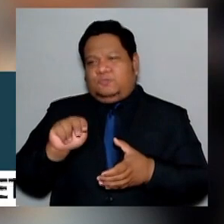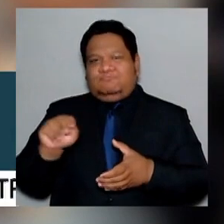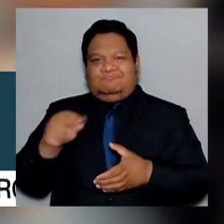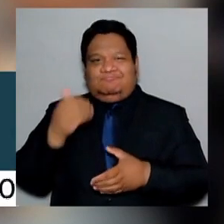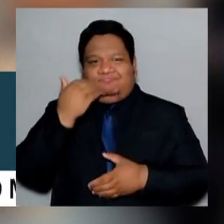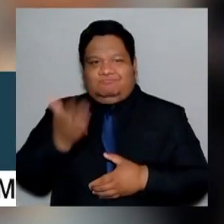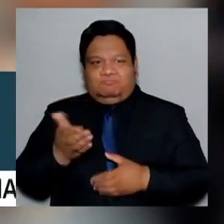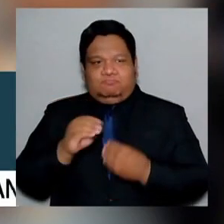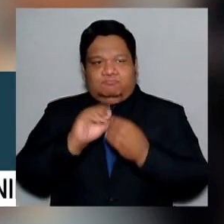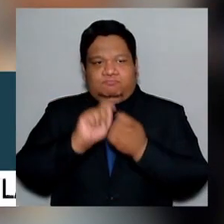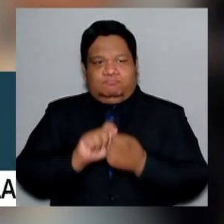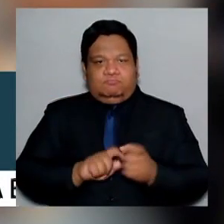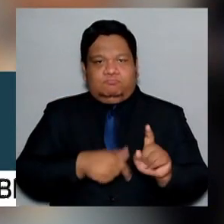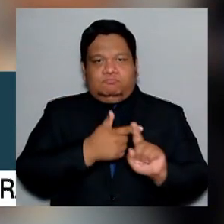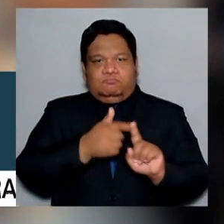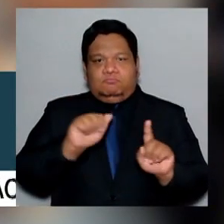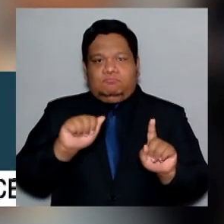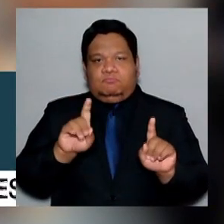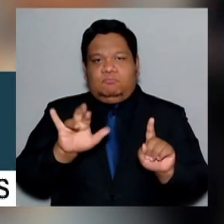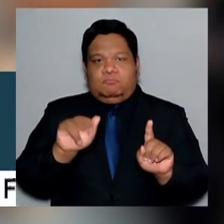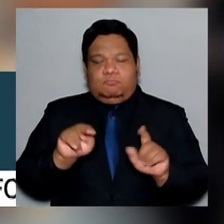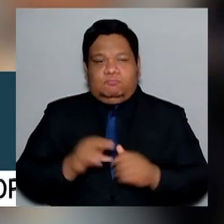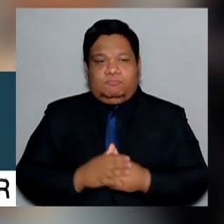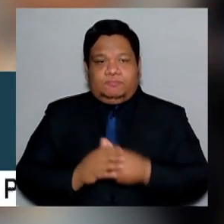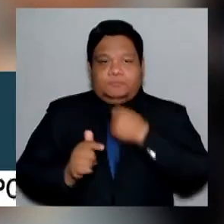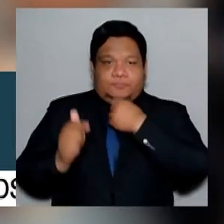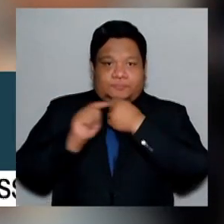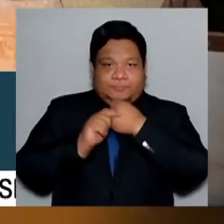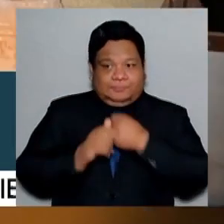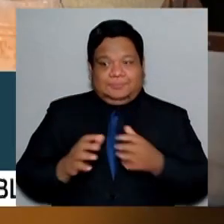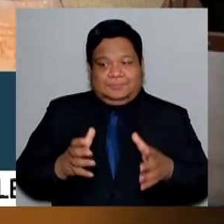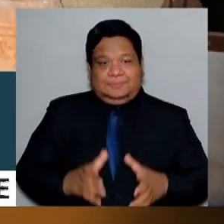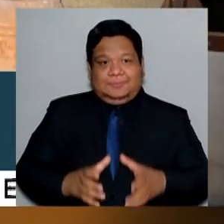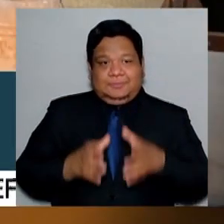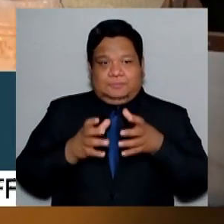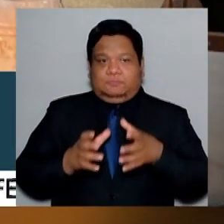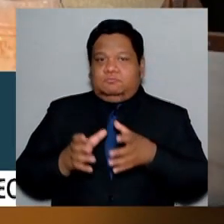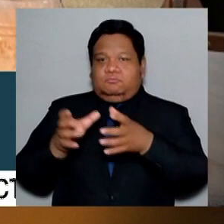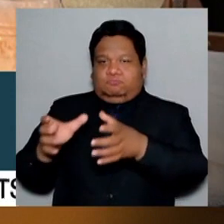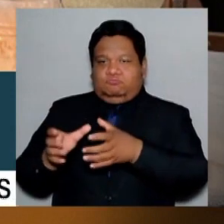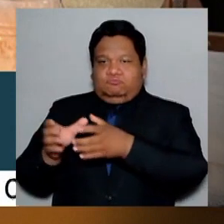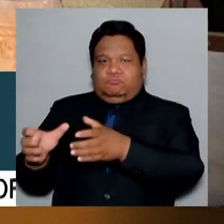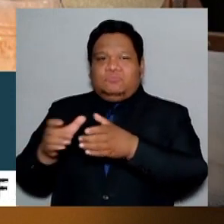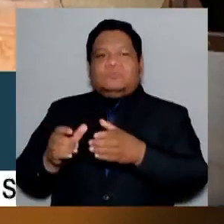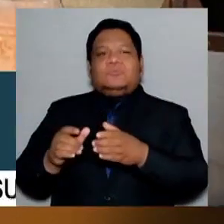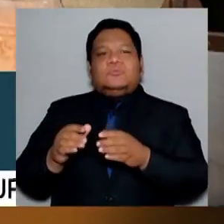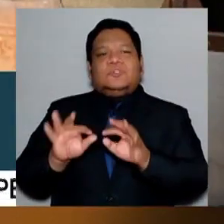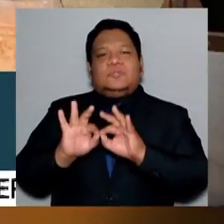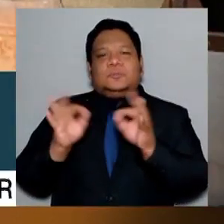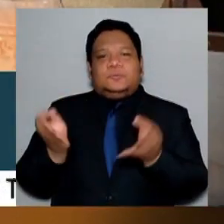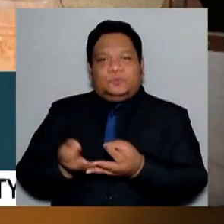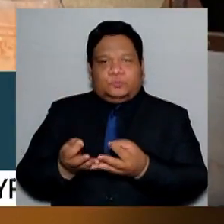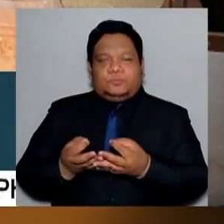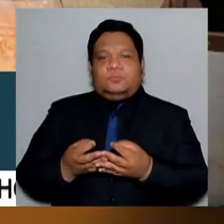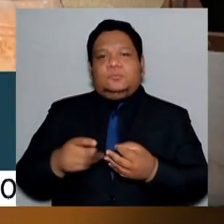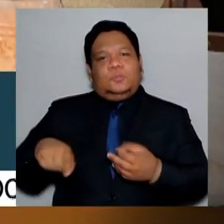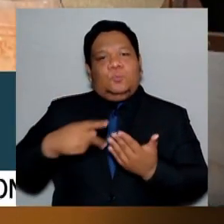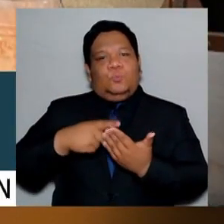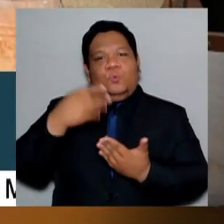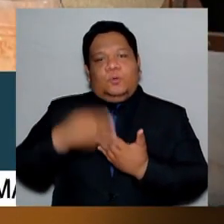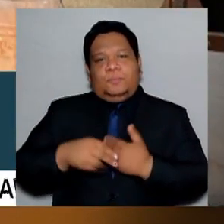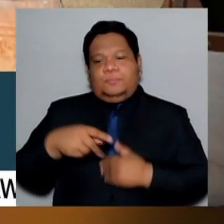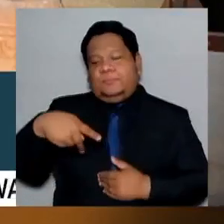were turned over to their families this morning at the Sacred Heart Parish Church by Program Paghilom, led by Father Flavio